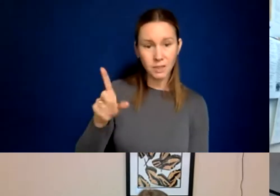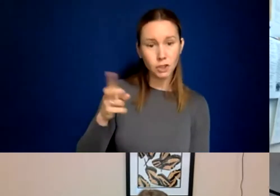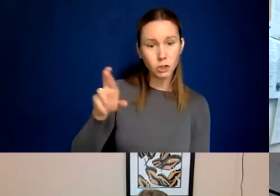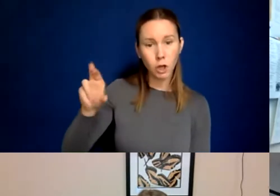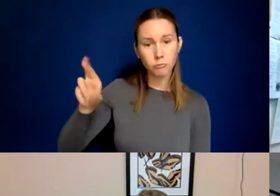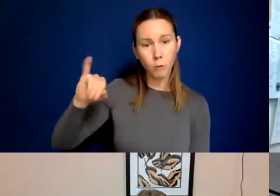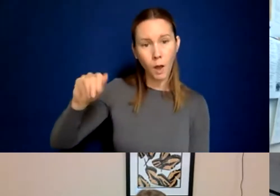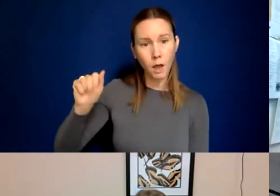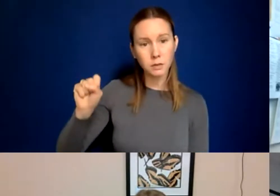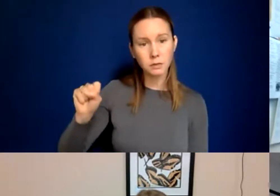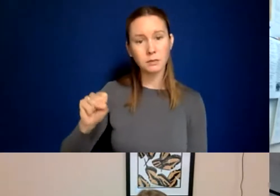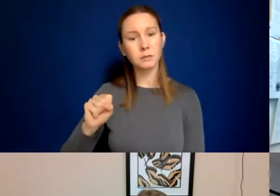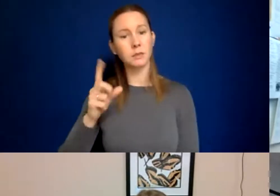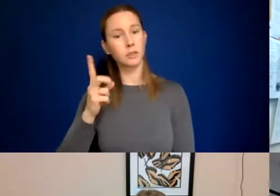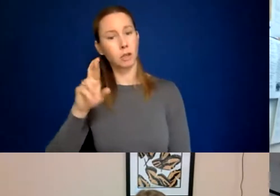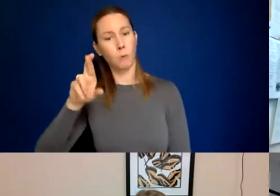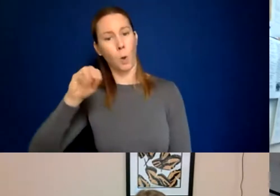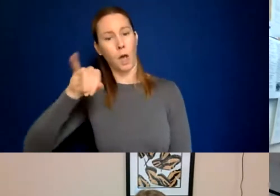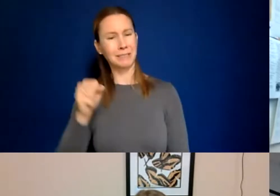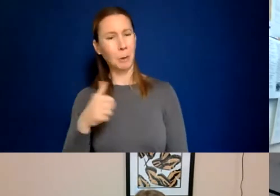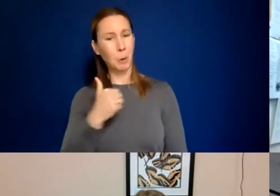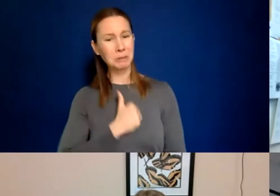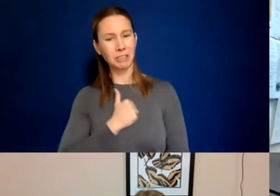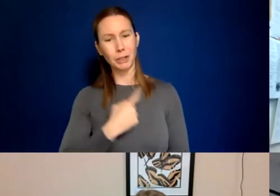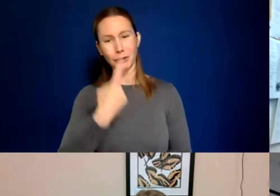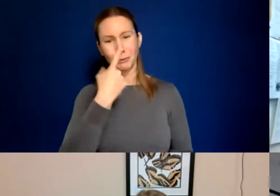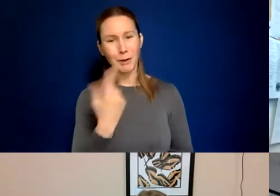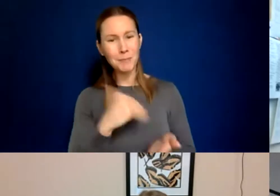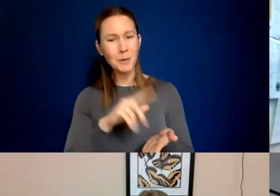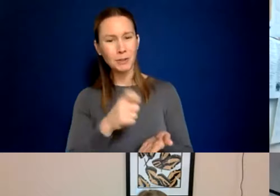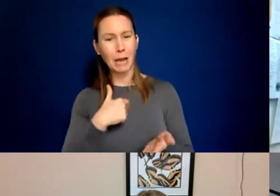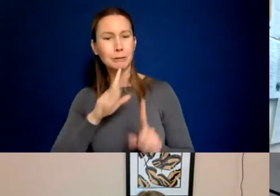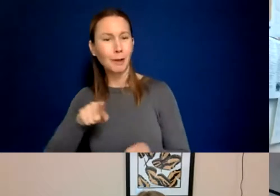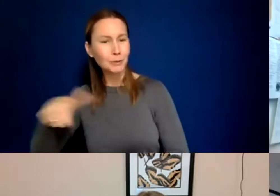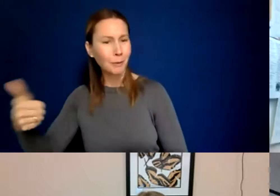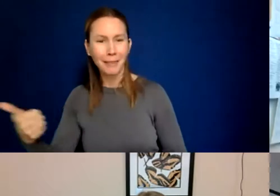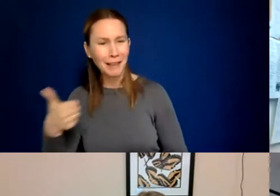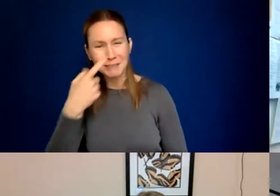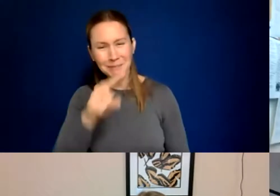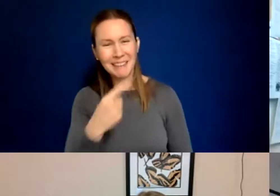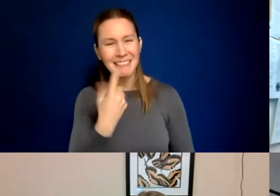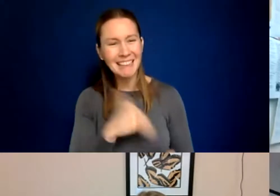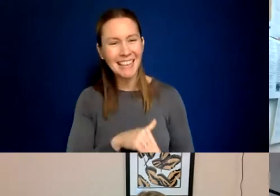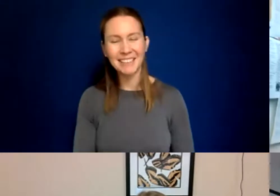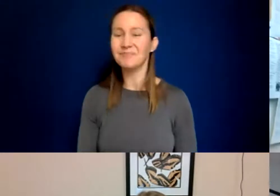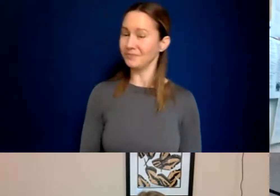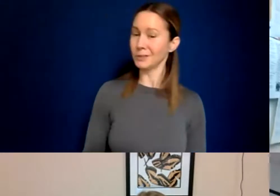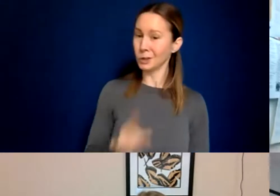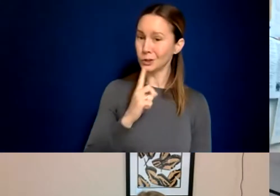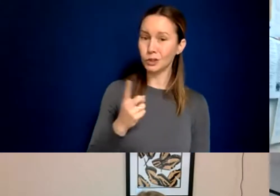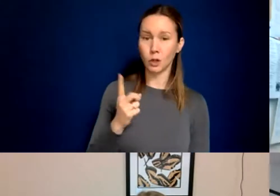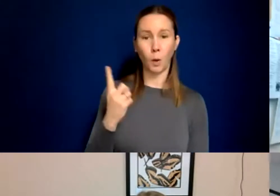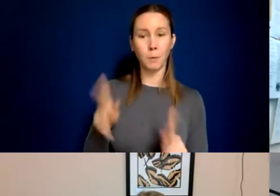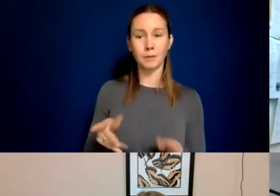sorry, can you repeat the question? I'm responding to another query here. Can you repeat the question, please? Oh, yes, okay. Someone asked, do you have any thoughts